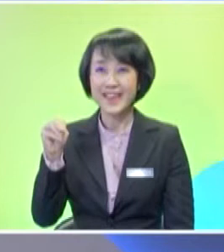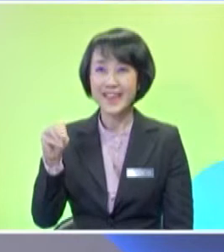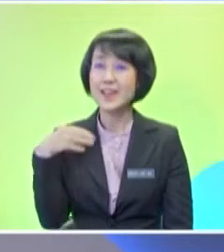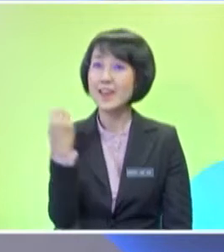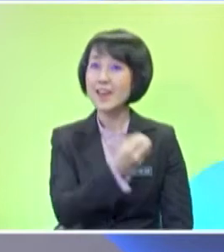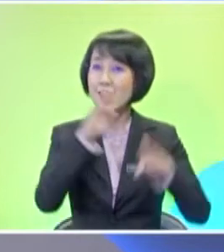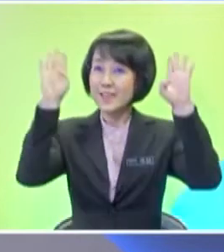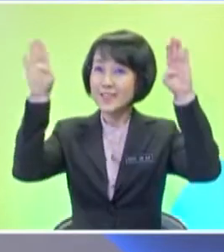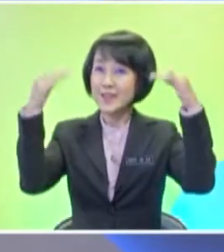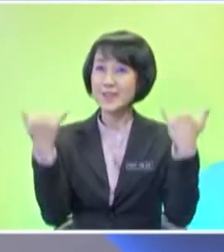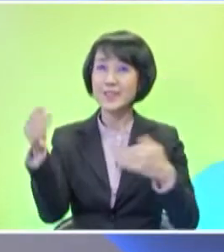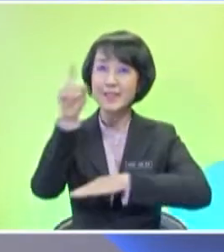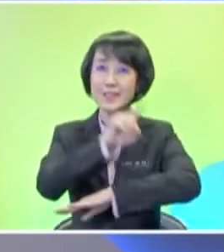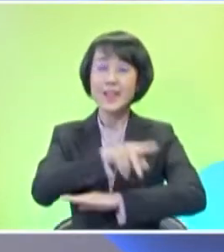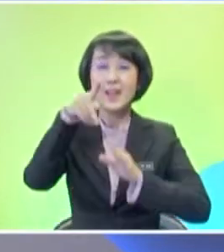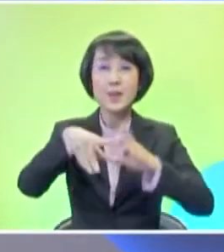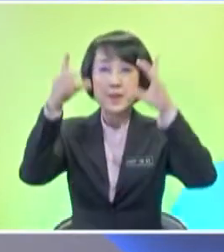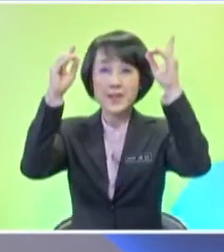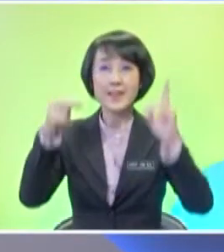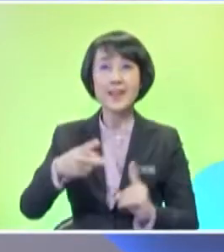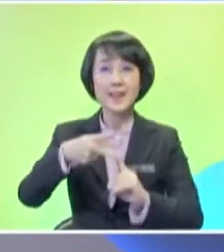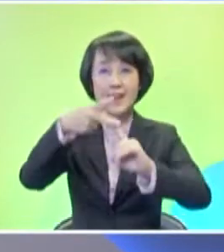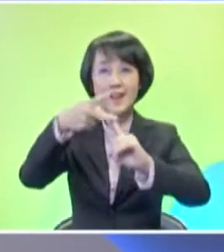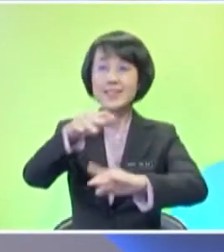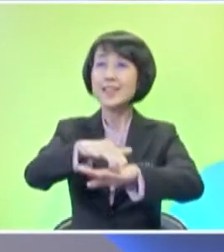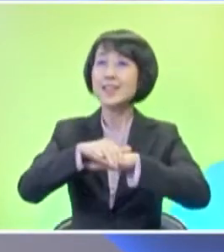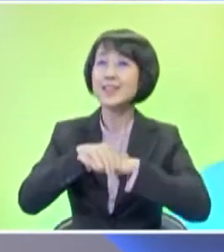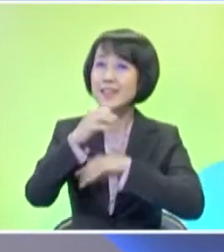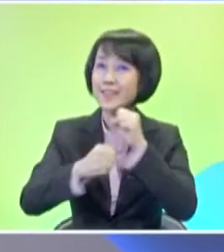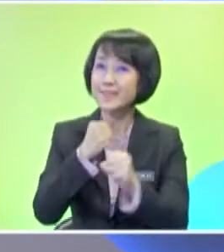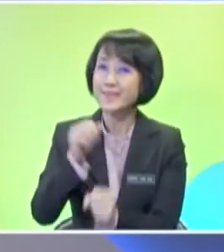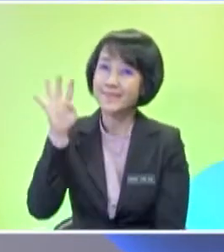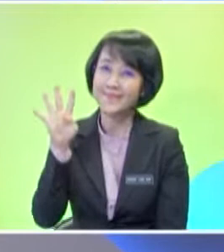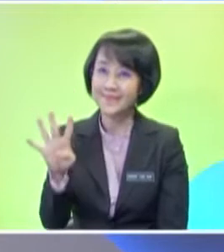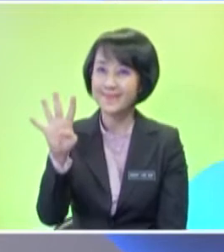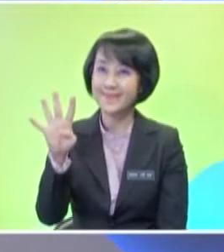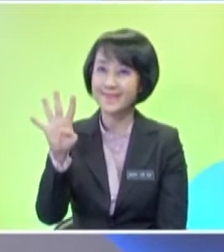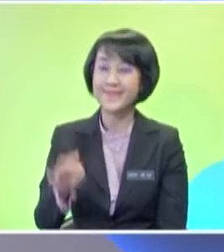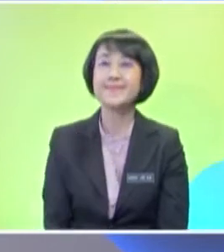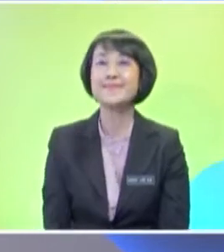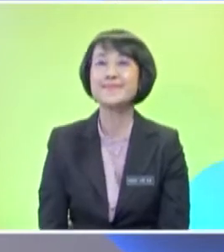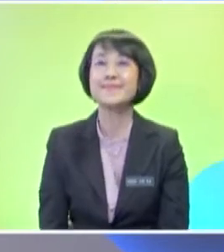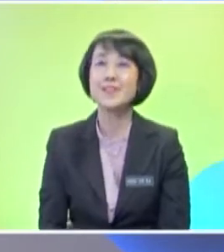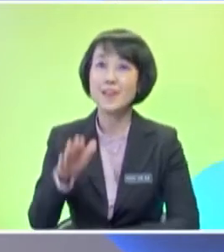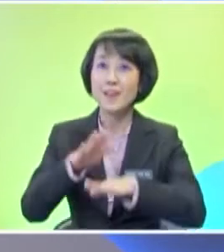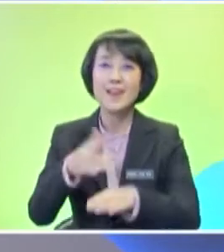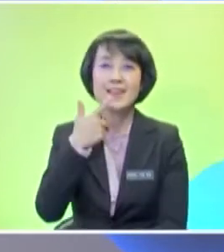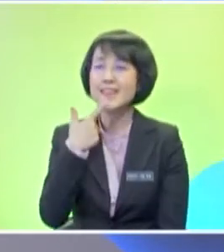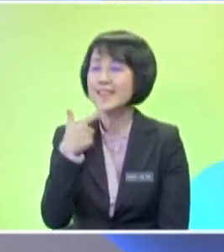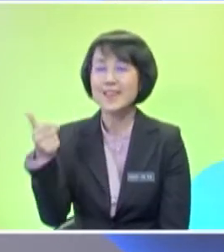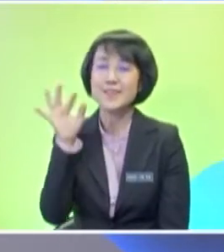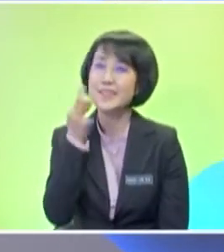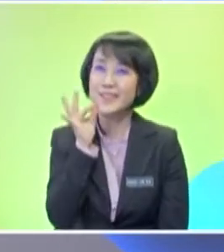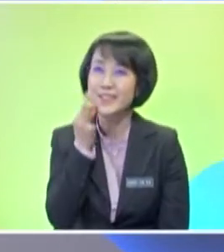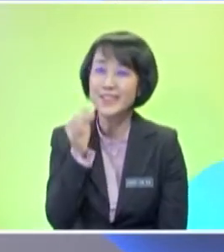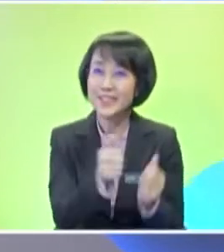for today is Pendidikan Khas Bahasa Inggeris Tahun 4 and it's on yummy fruits together